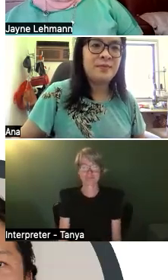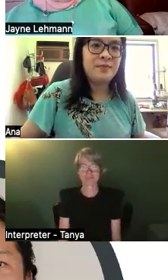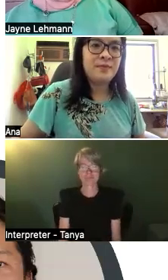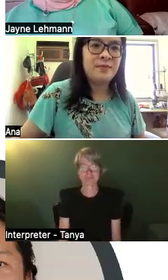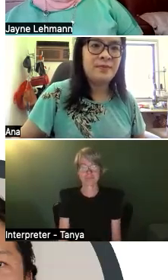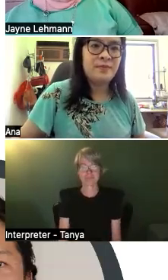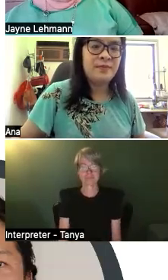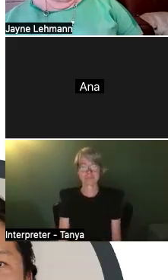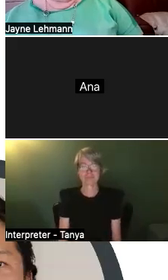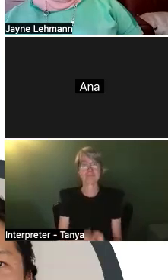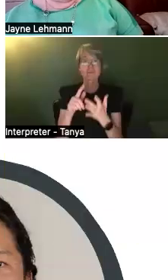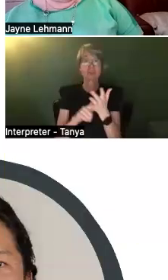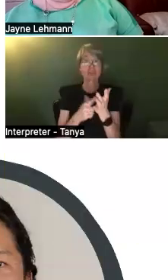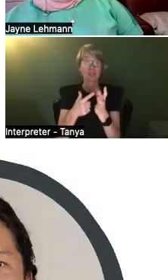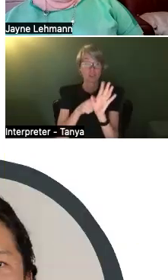Thank you, Anna.